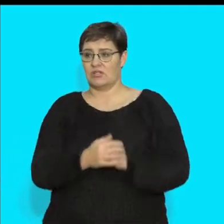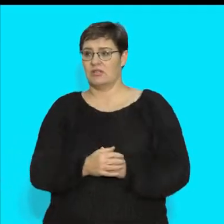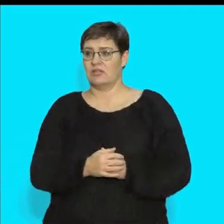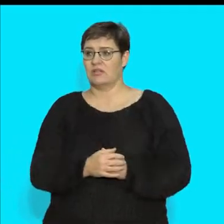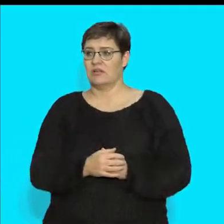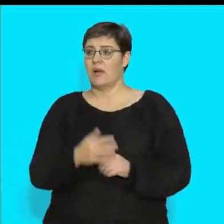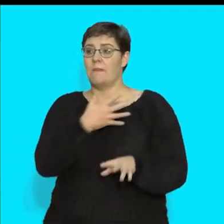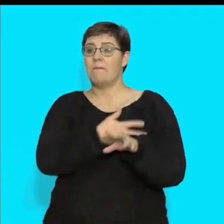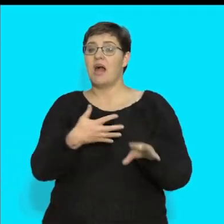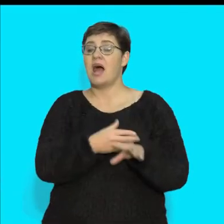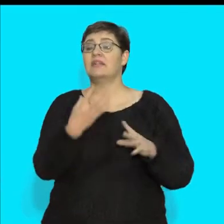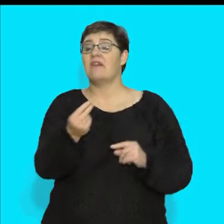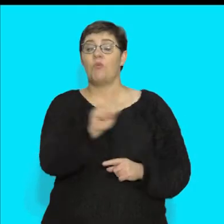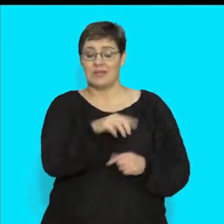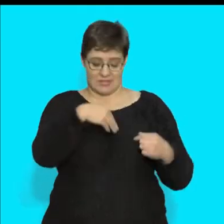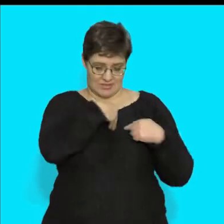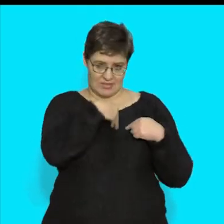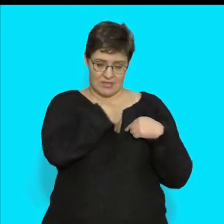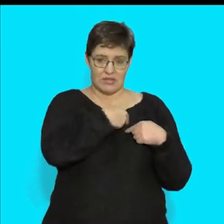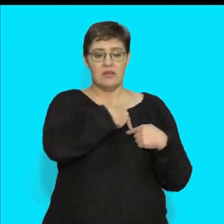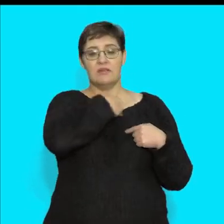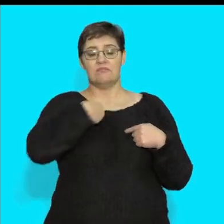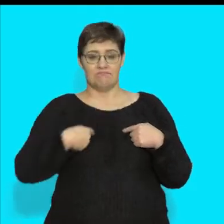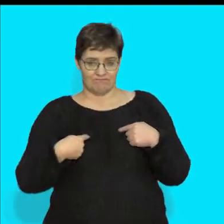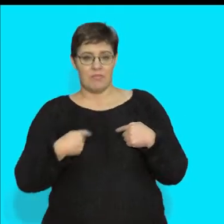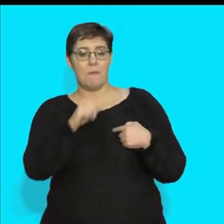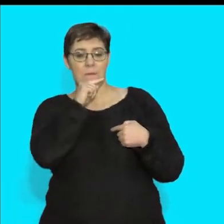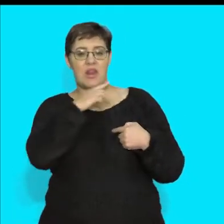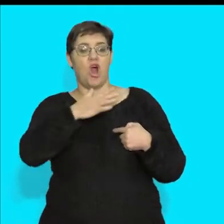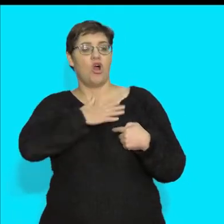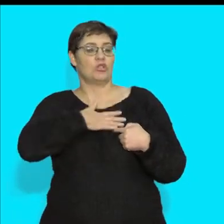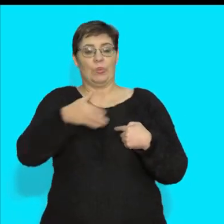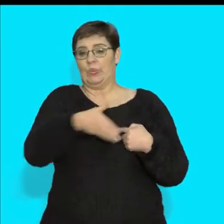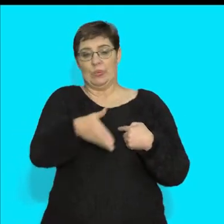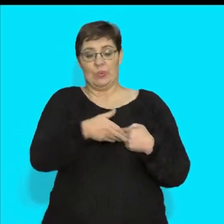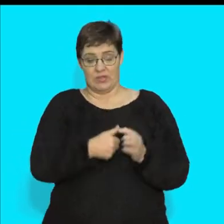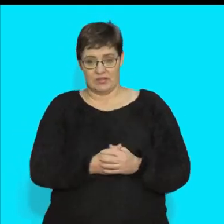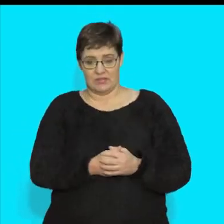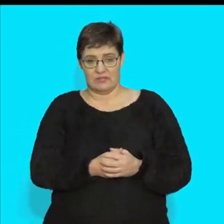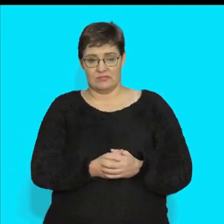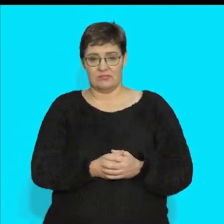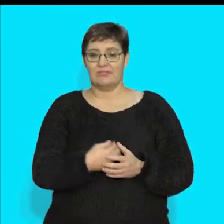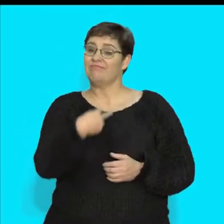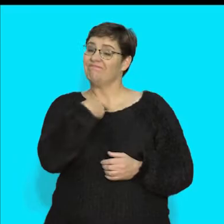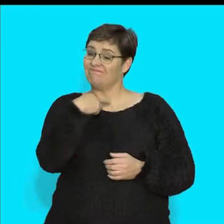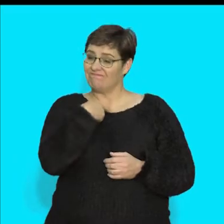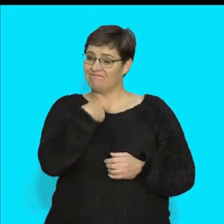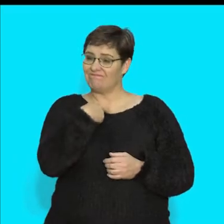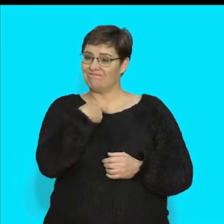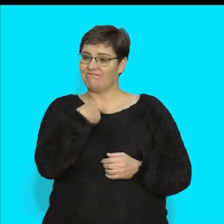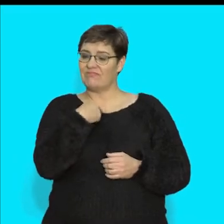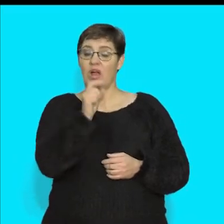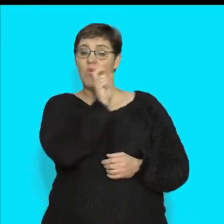look what blood it has. Right, it has deoxygenated blood. So unfortunately, when it comes to